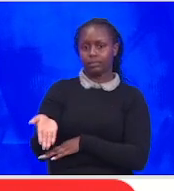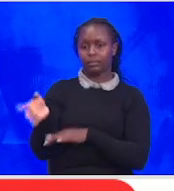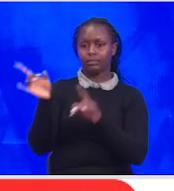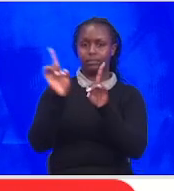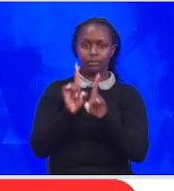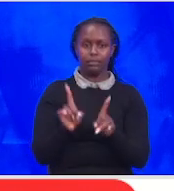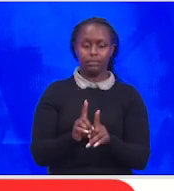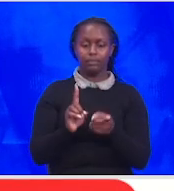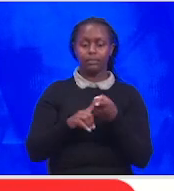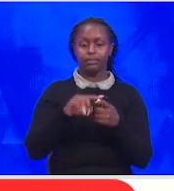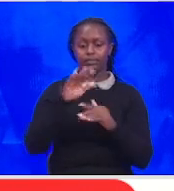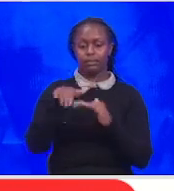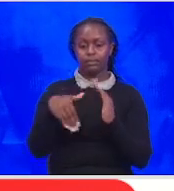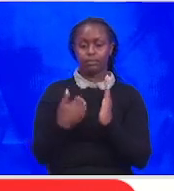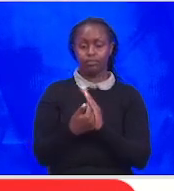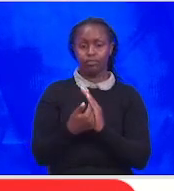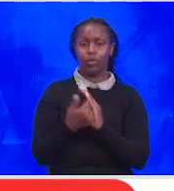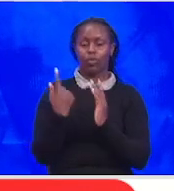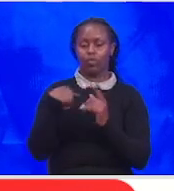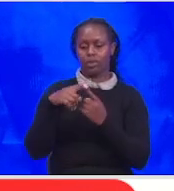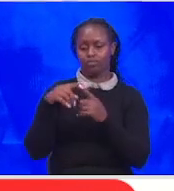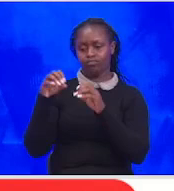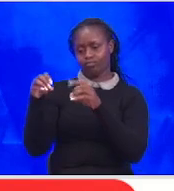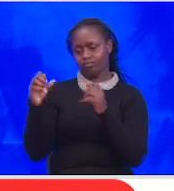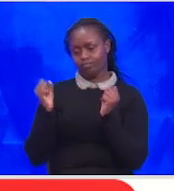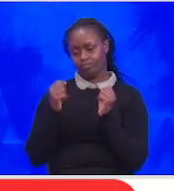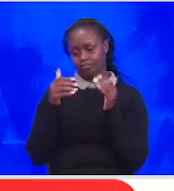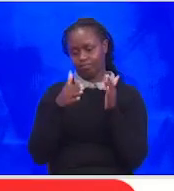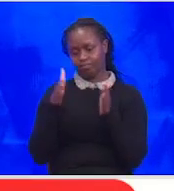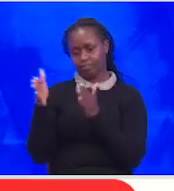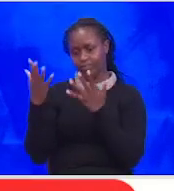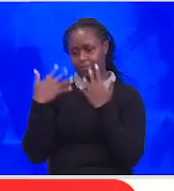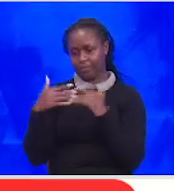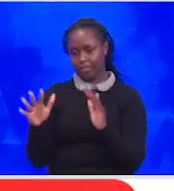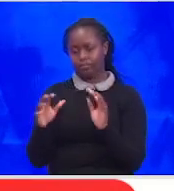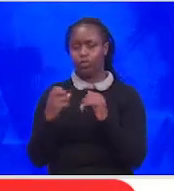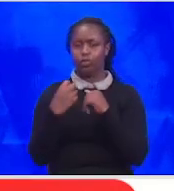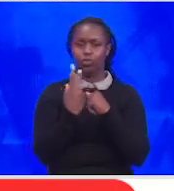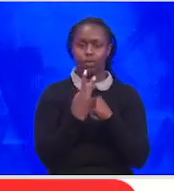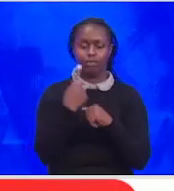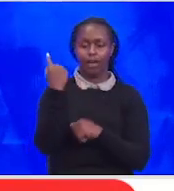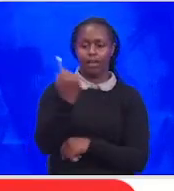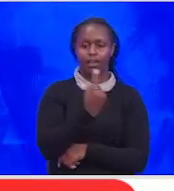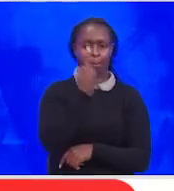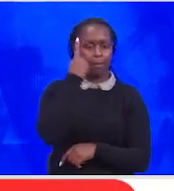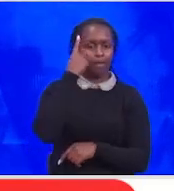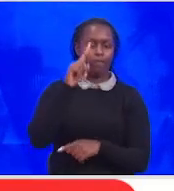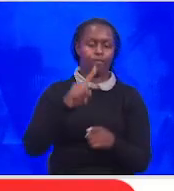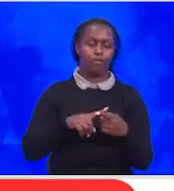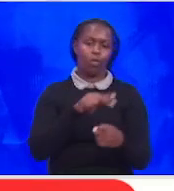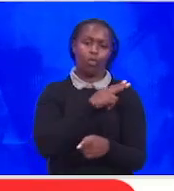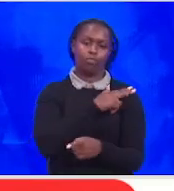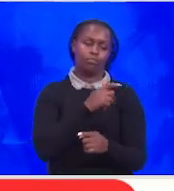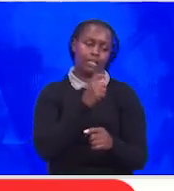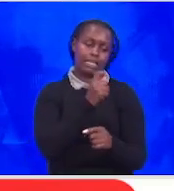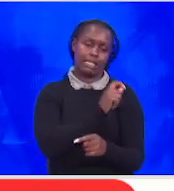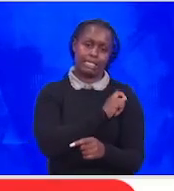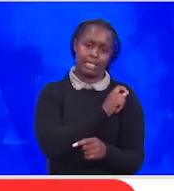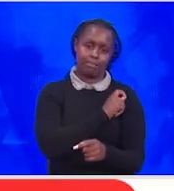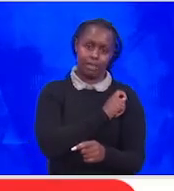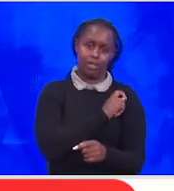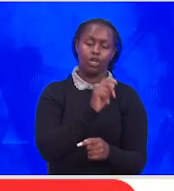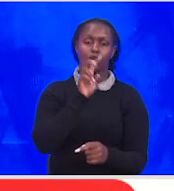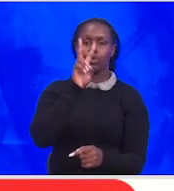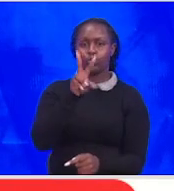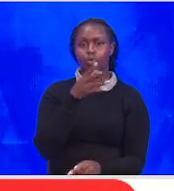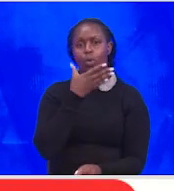the bodies have been transferred to our morgue. So 12 of them came to our casualty for medical attention. So far, 2 of the gentlemen have